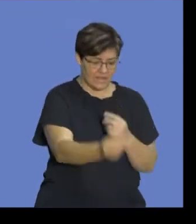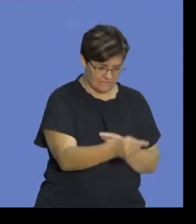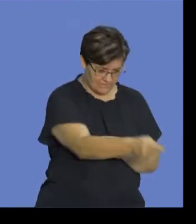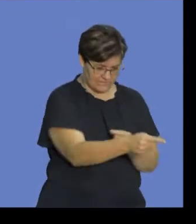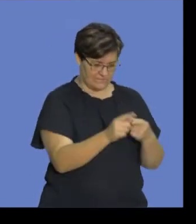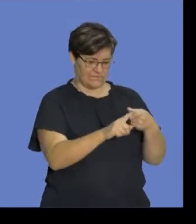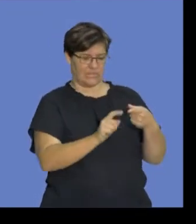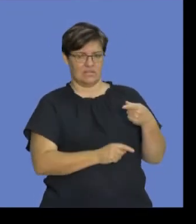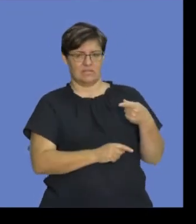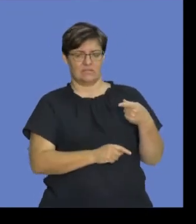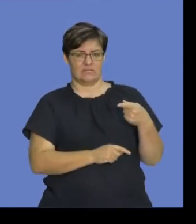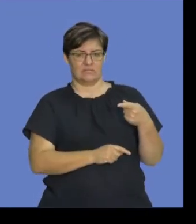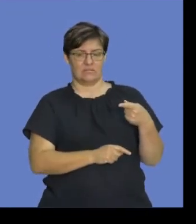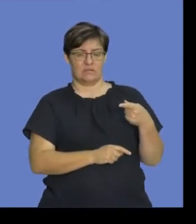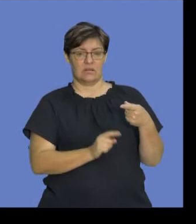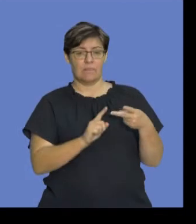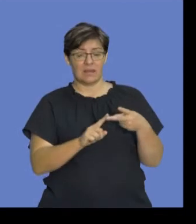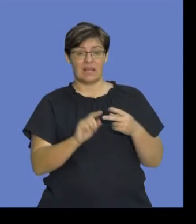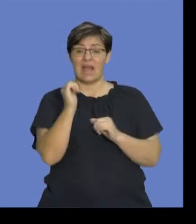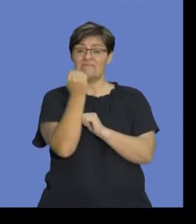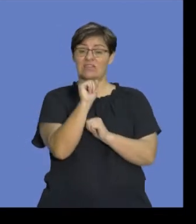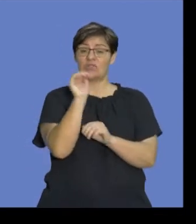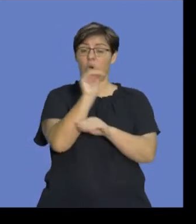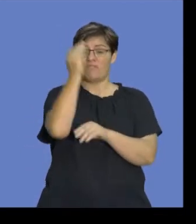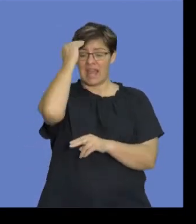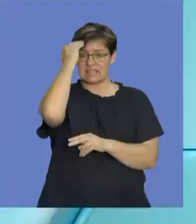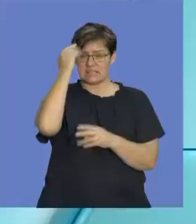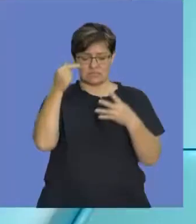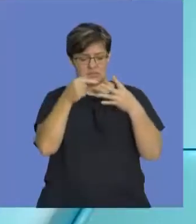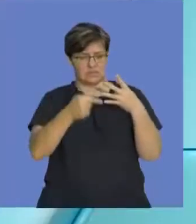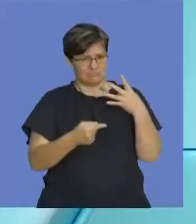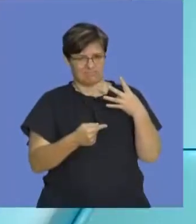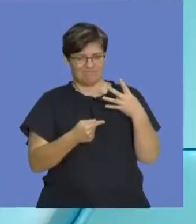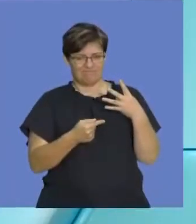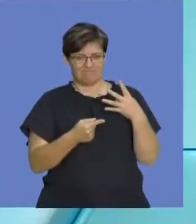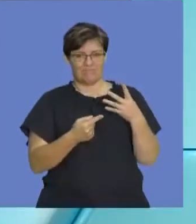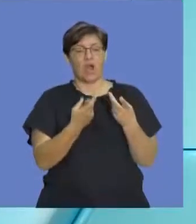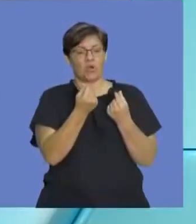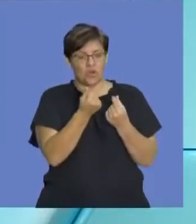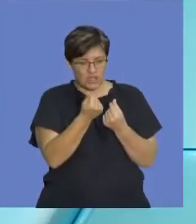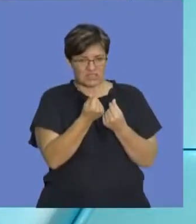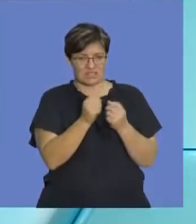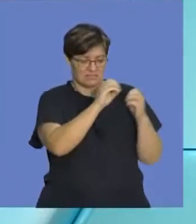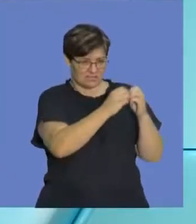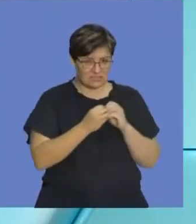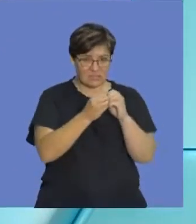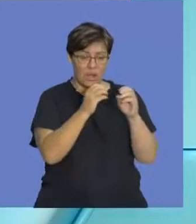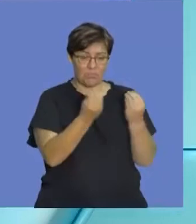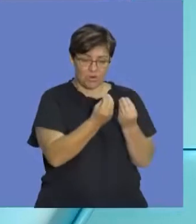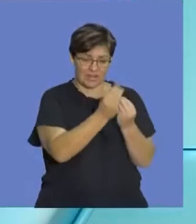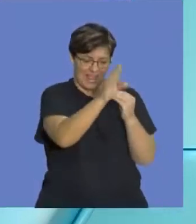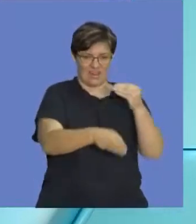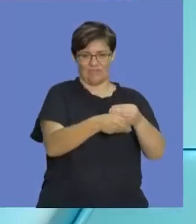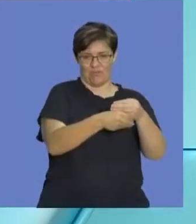the wood that's used to make the product. But when it comes to factory overheads, it is part and parcel of the cost of making